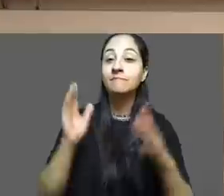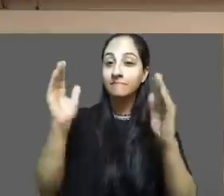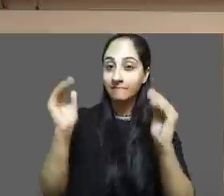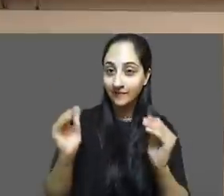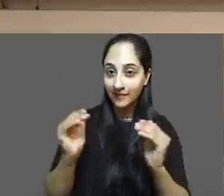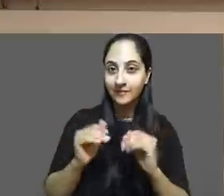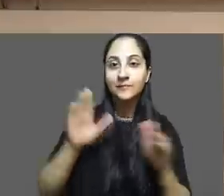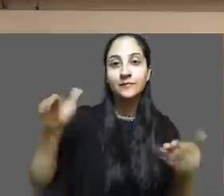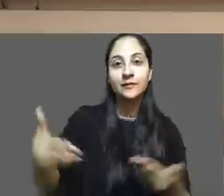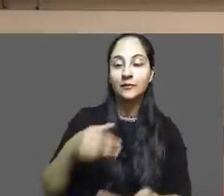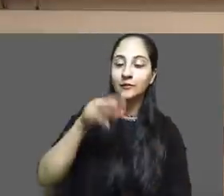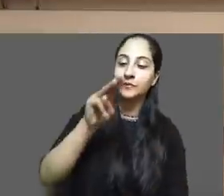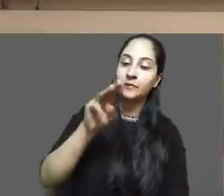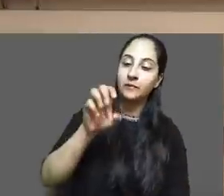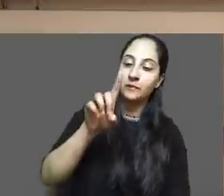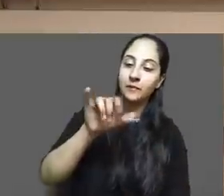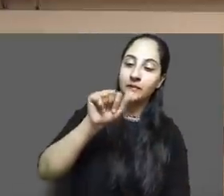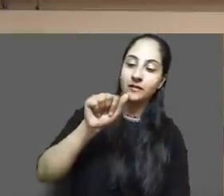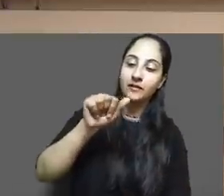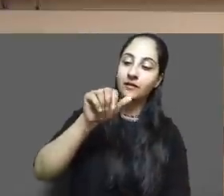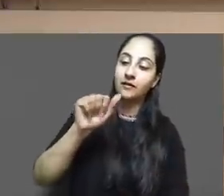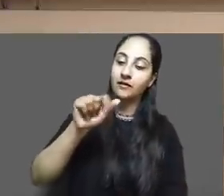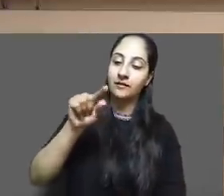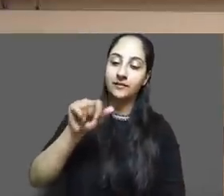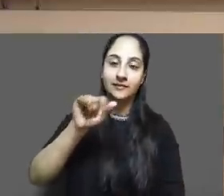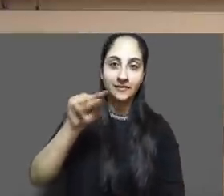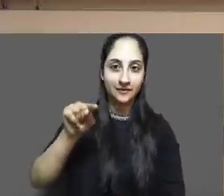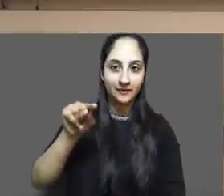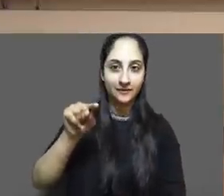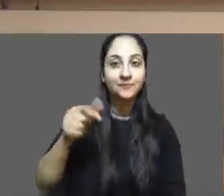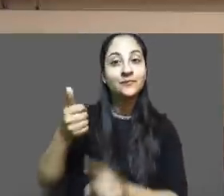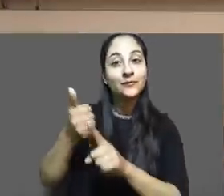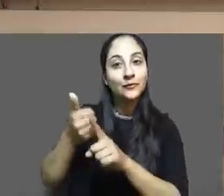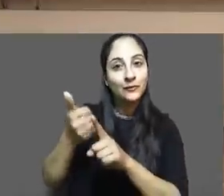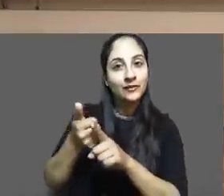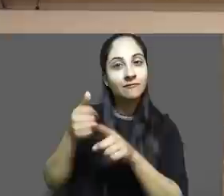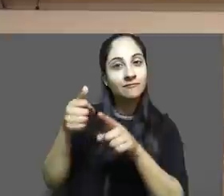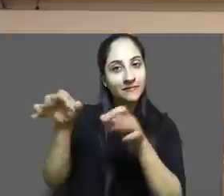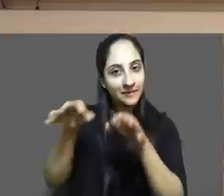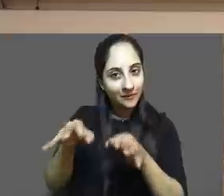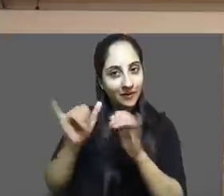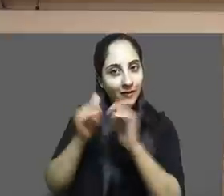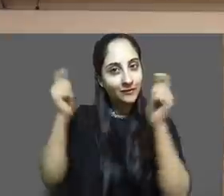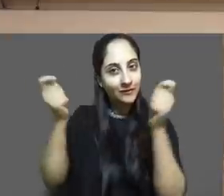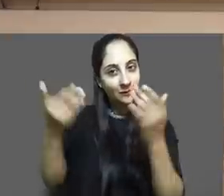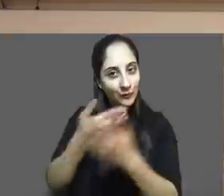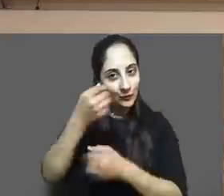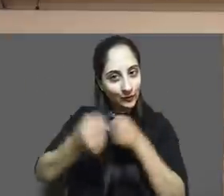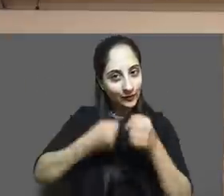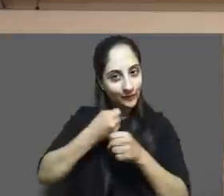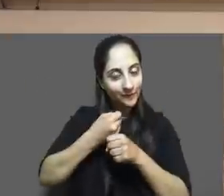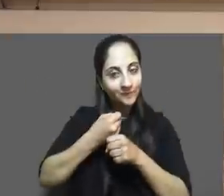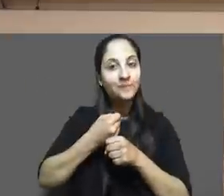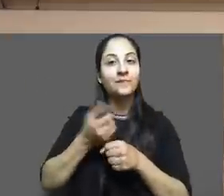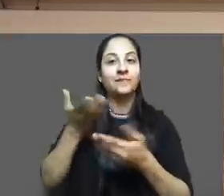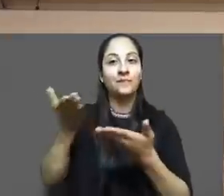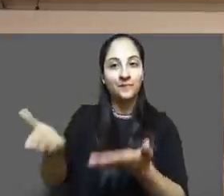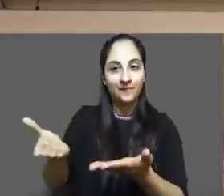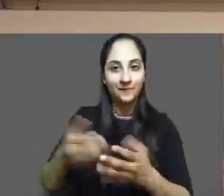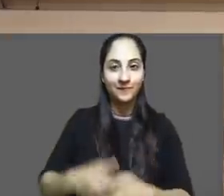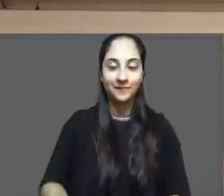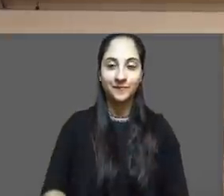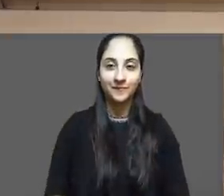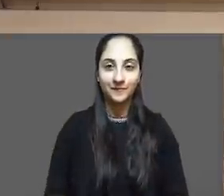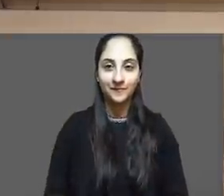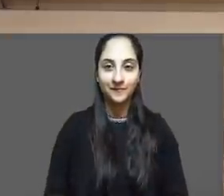Khana. So to introduce our next segment and to talk to us a little bit more about how she celebrates Navroz herself, I want to hand it off to our